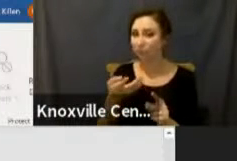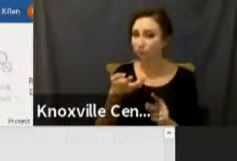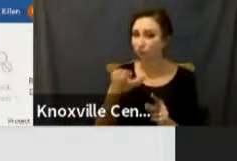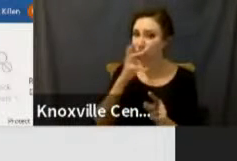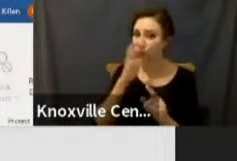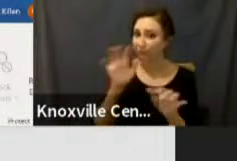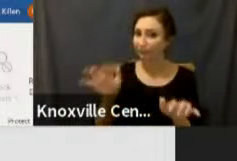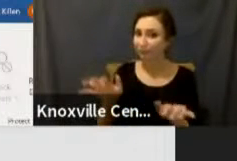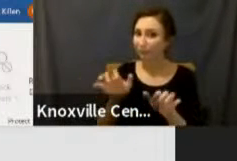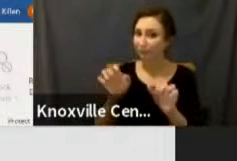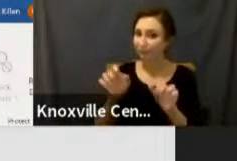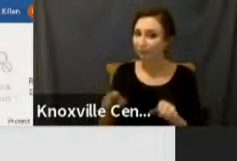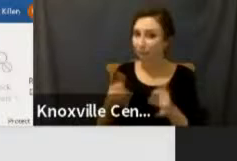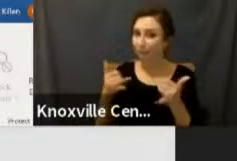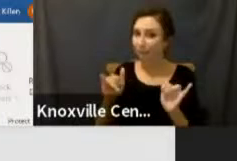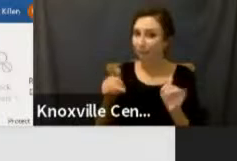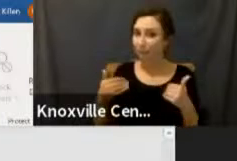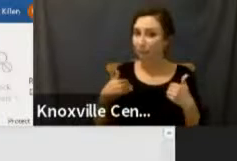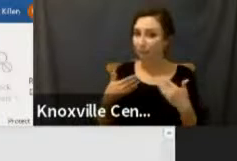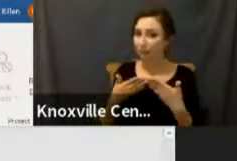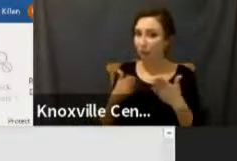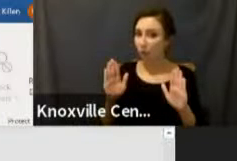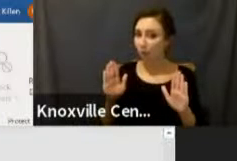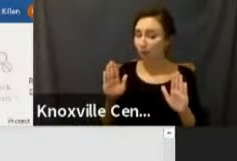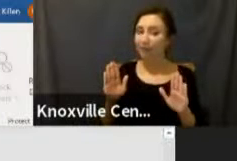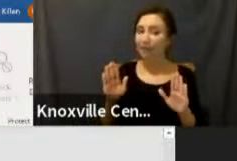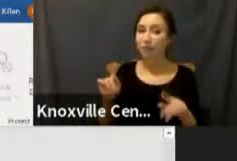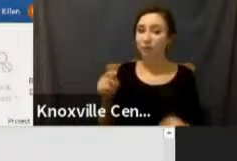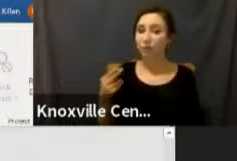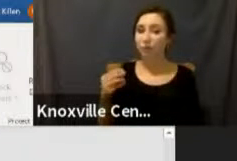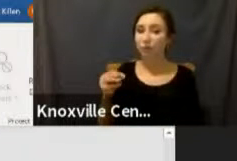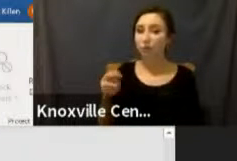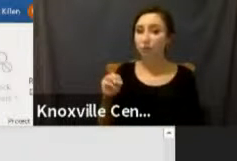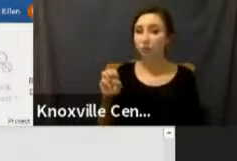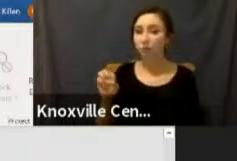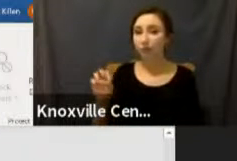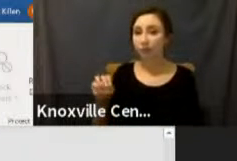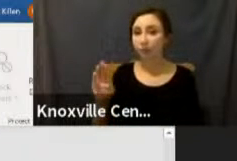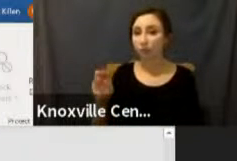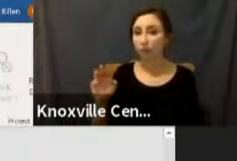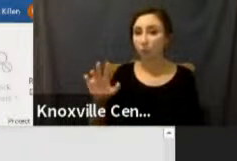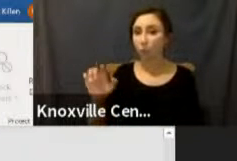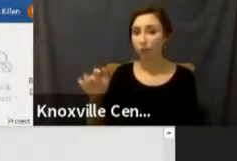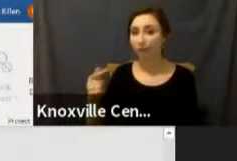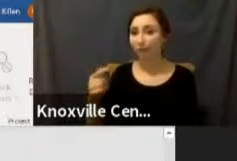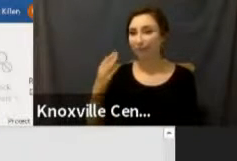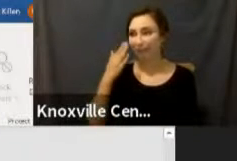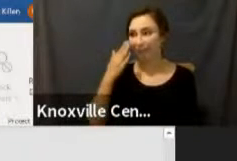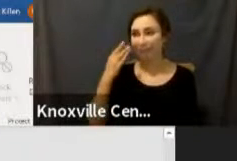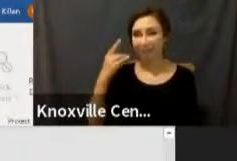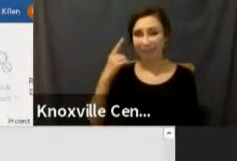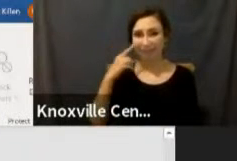but still having it open. Thompson Bowling holds about 24,000 people. I think it's limited to about